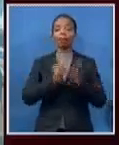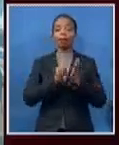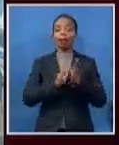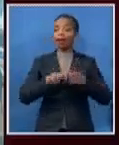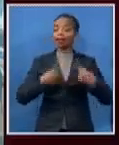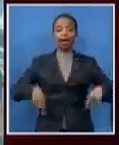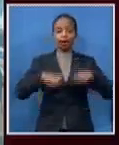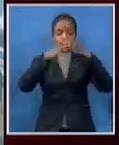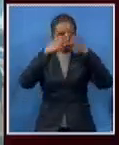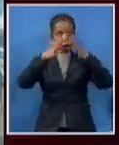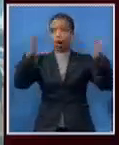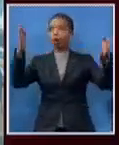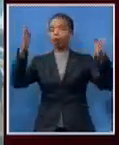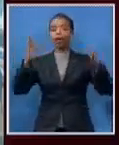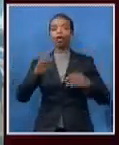employ